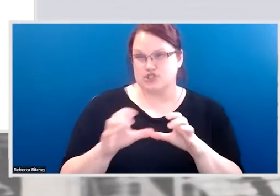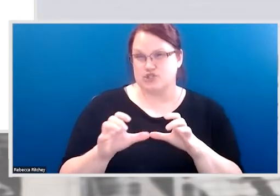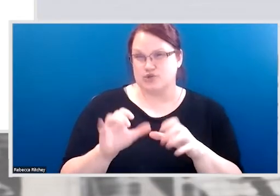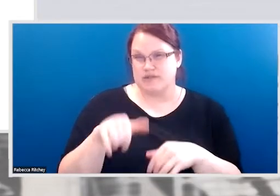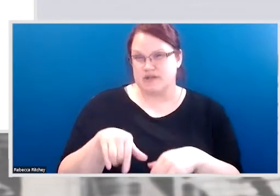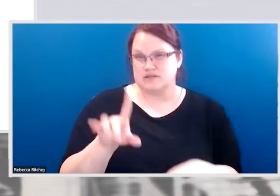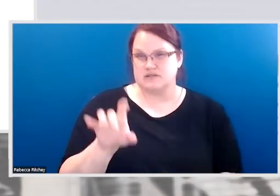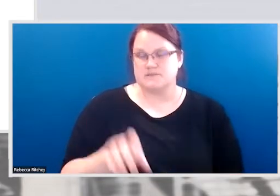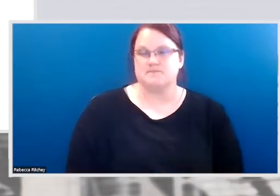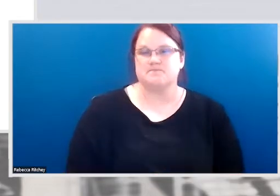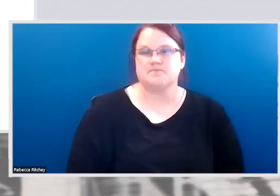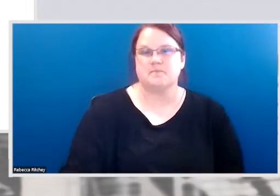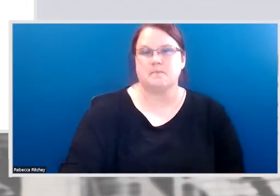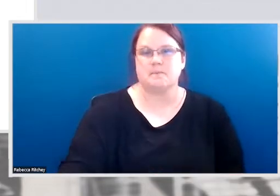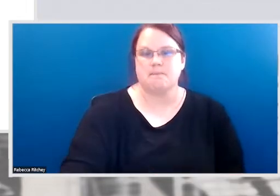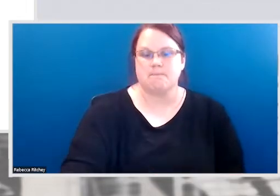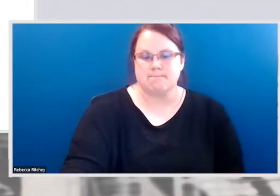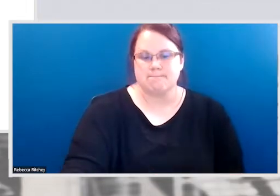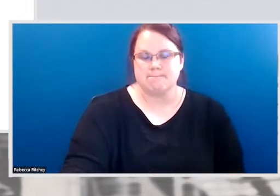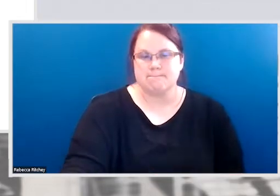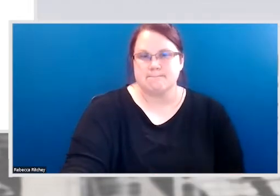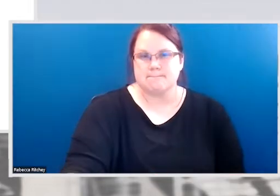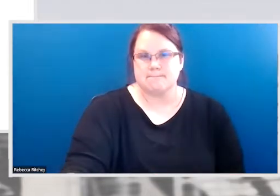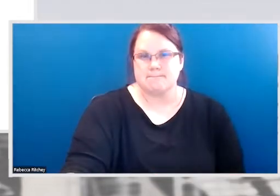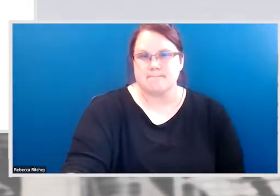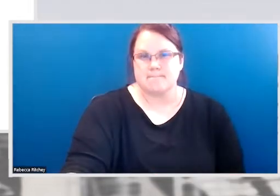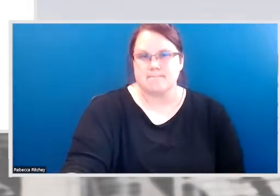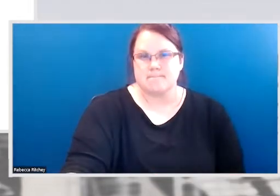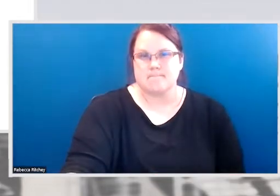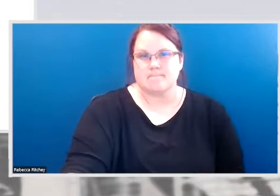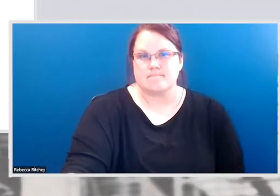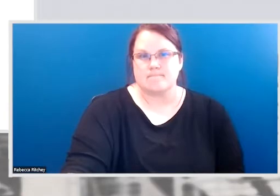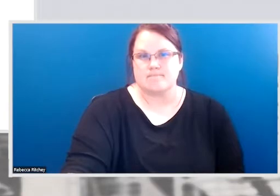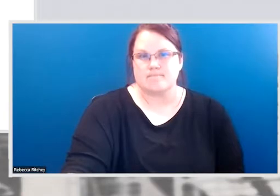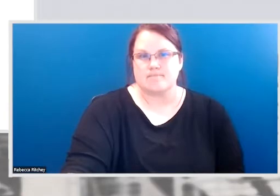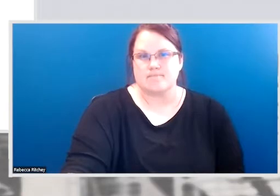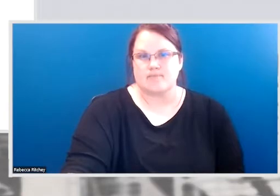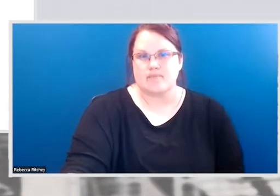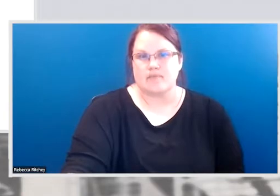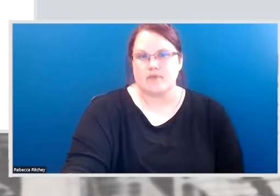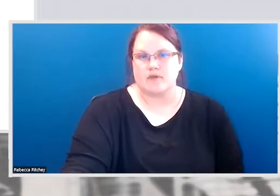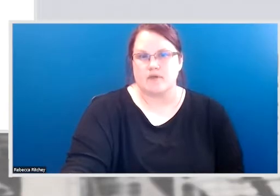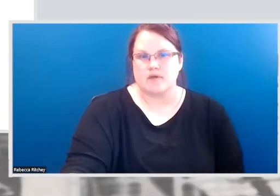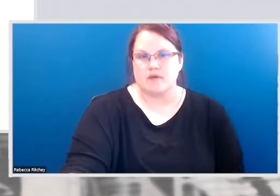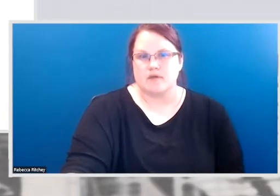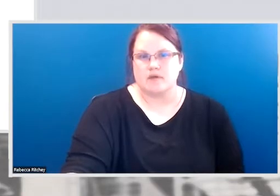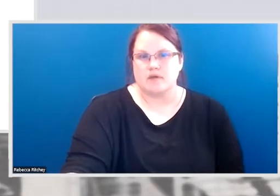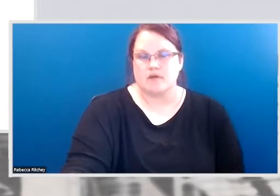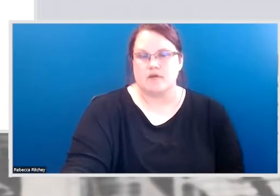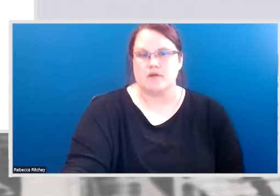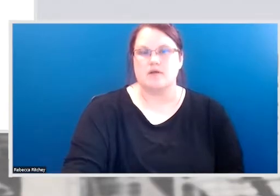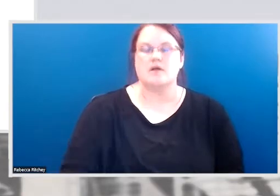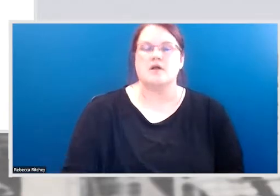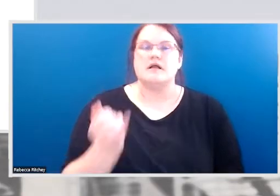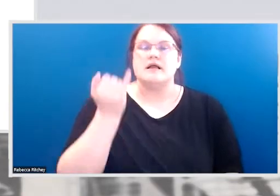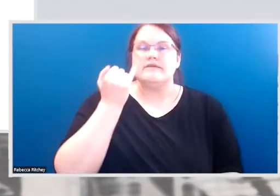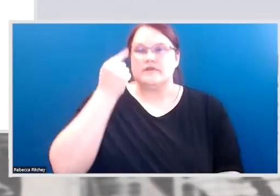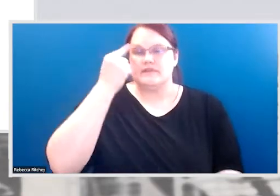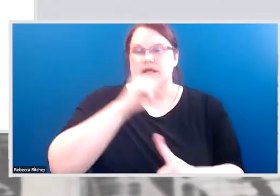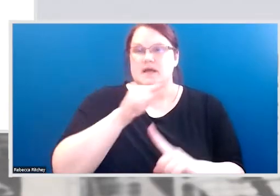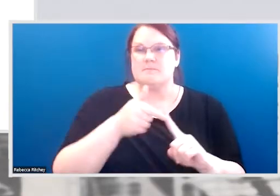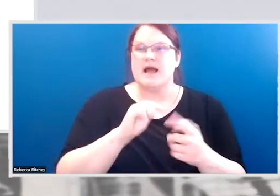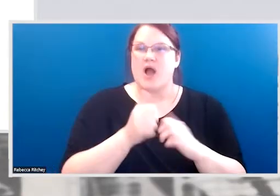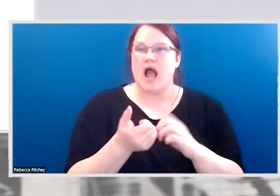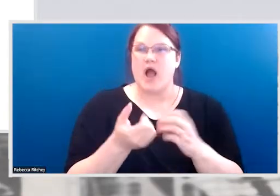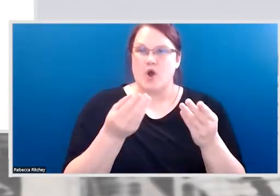remediation? It's really important. I think one of the excellent things about this group of panelists is that If you think of how property can change over